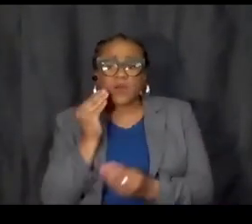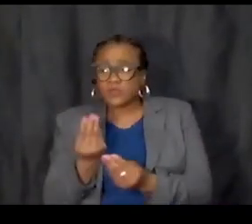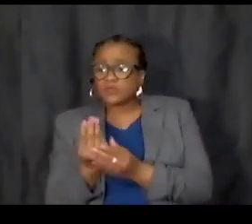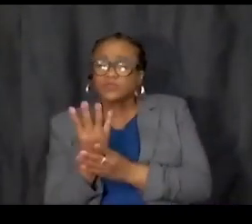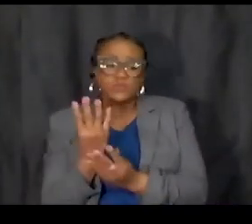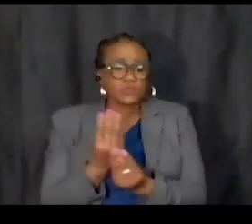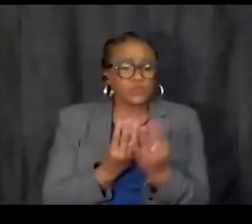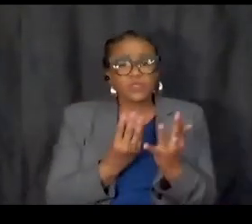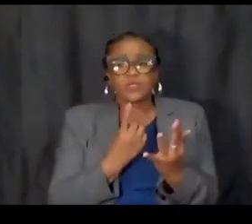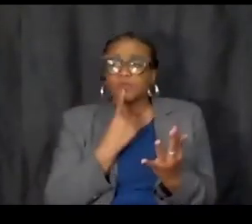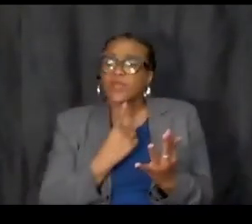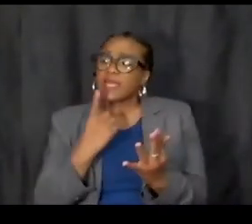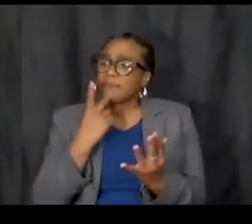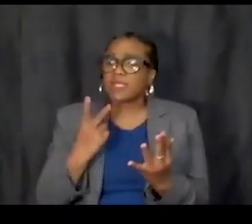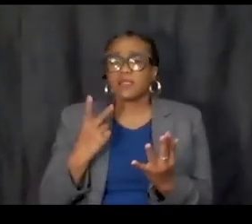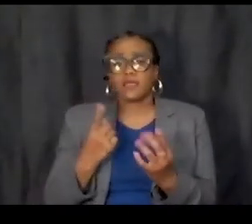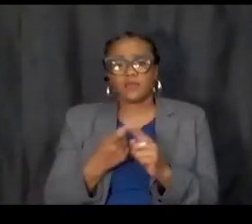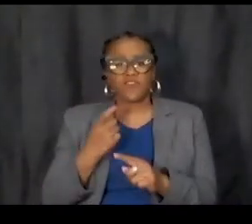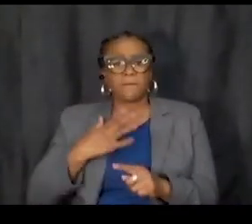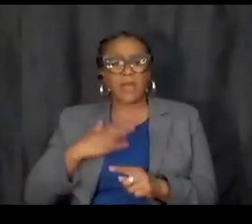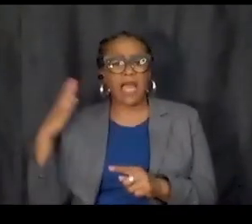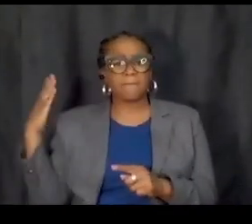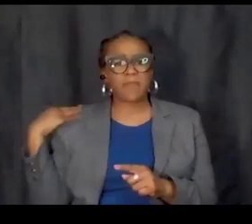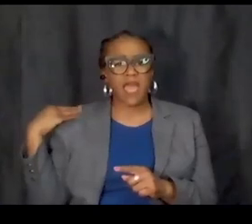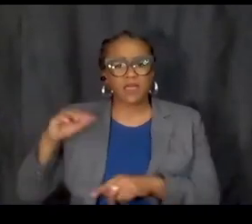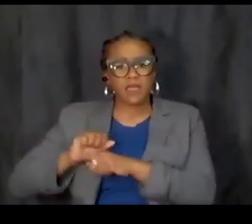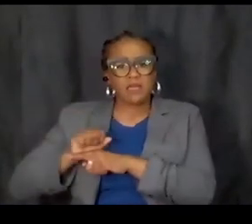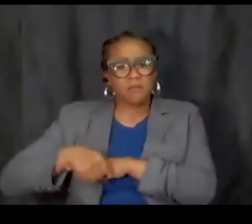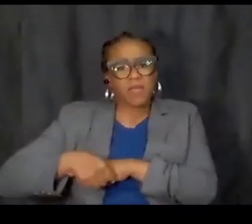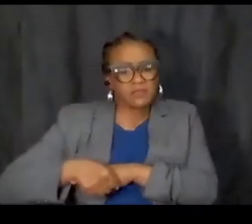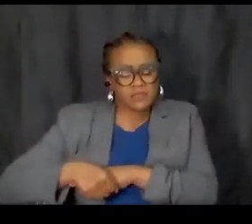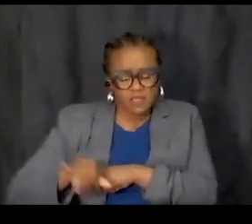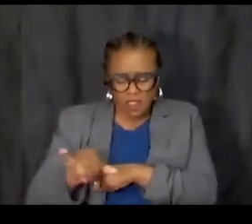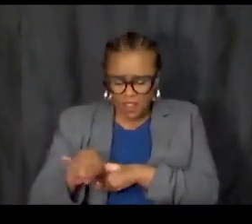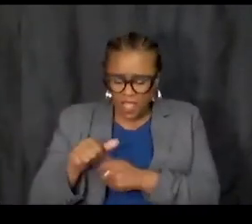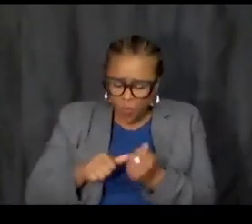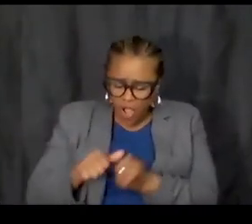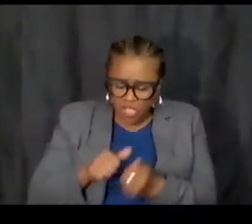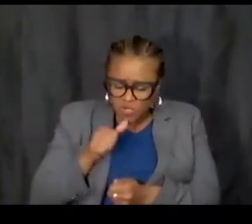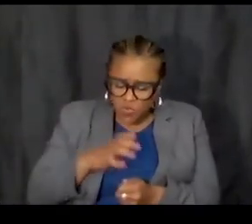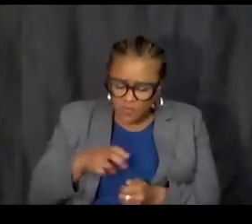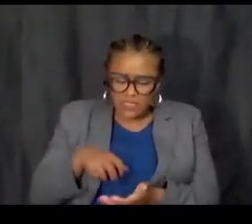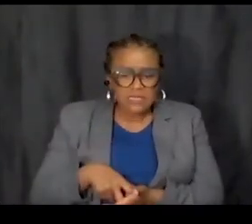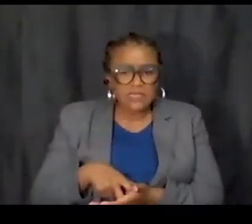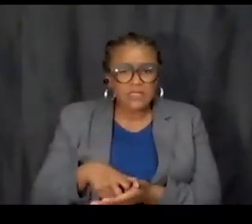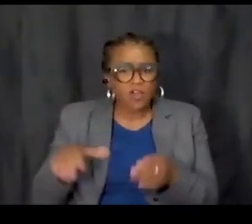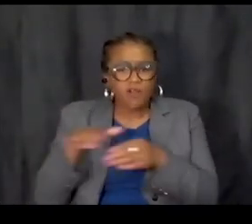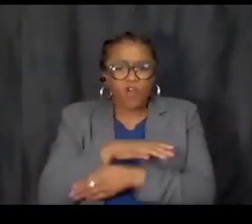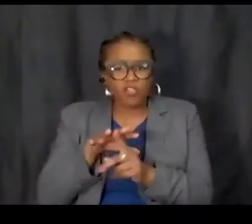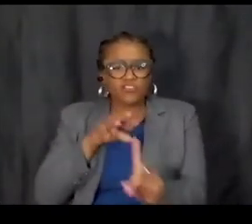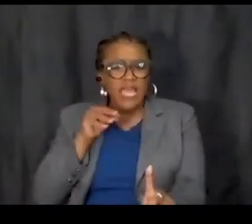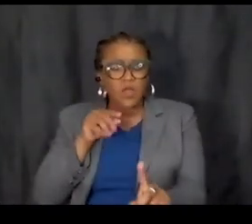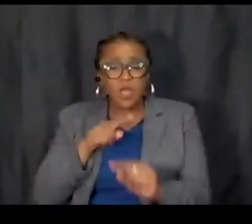like washerwomen's knees, full on shadow. But I could have neon feathers if I wanted,